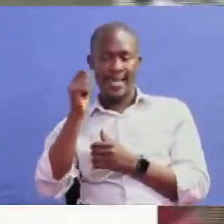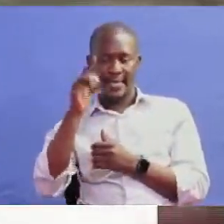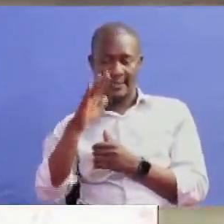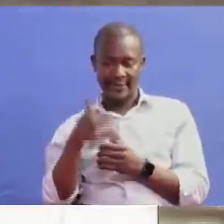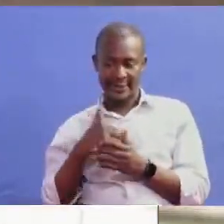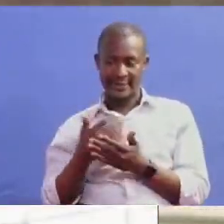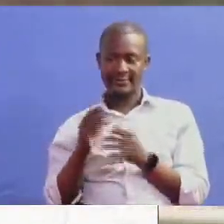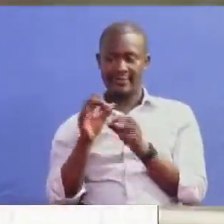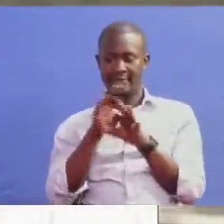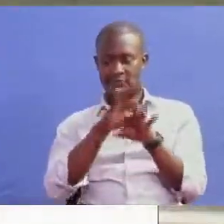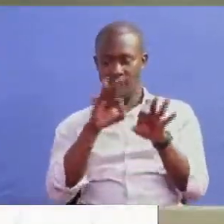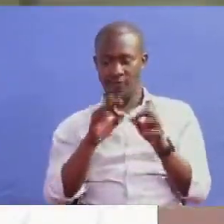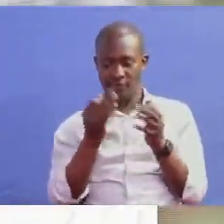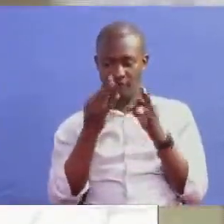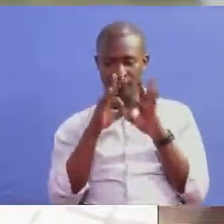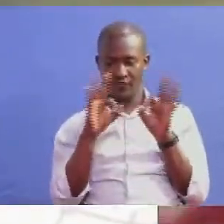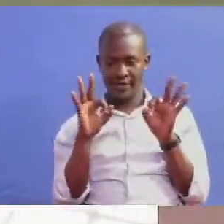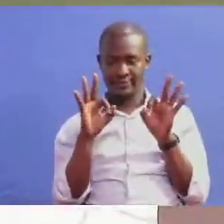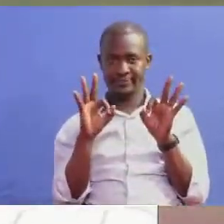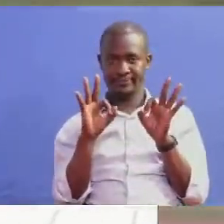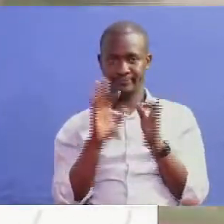stadium is free of charge.